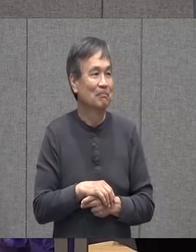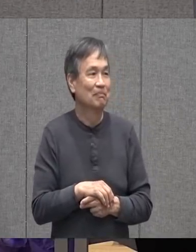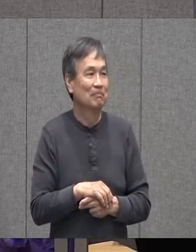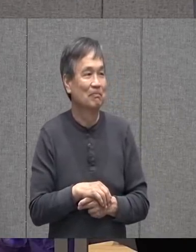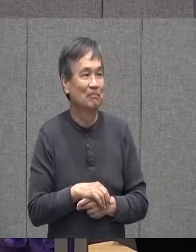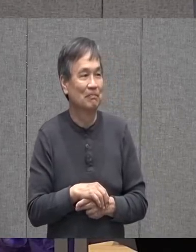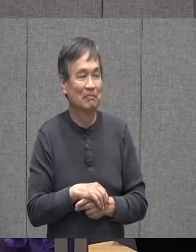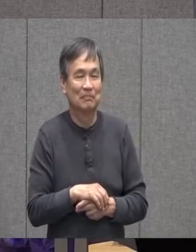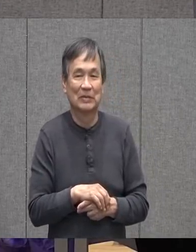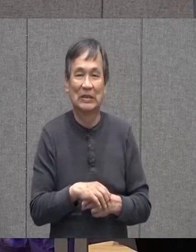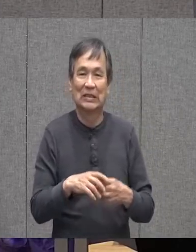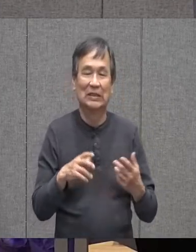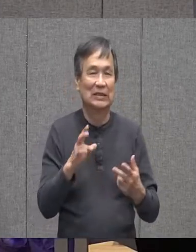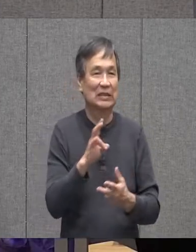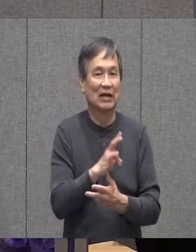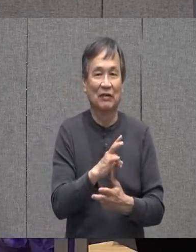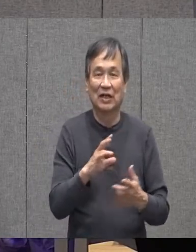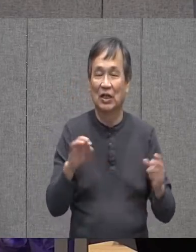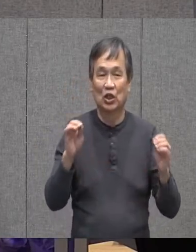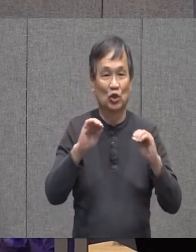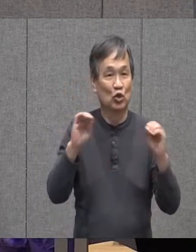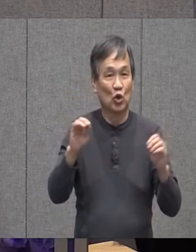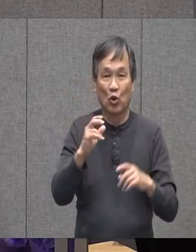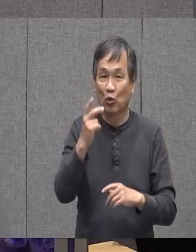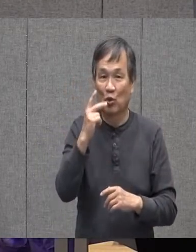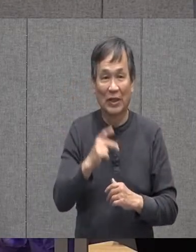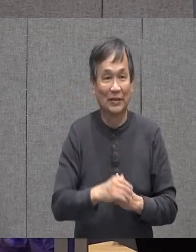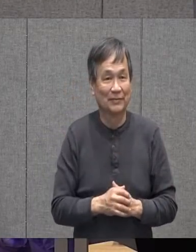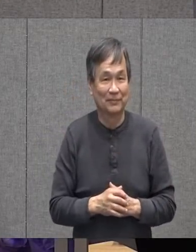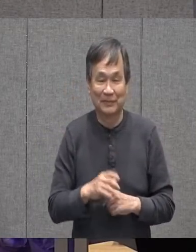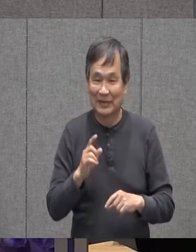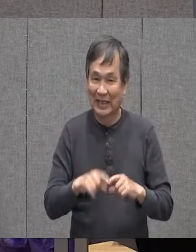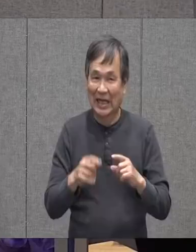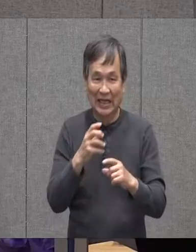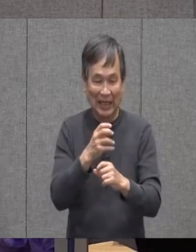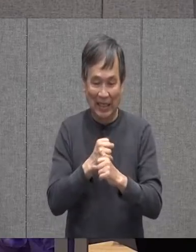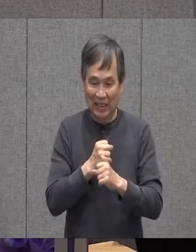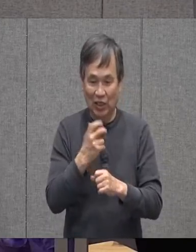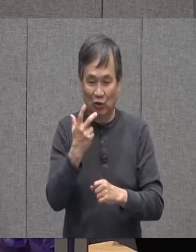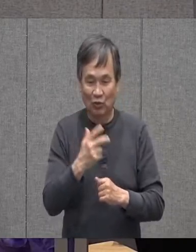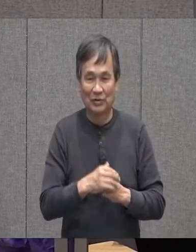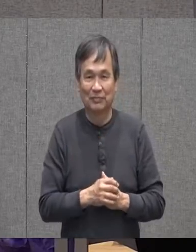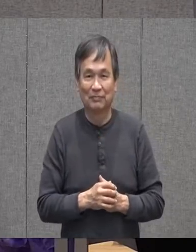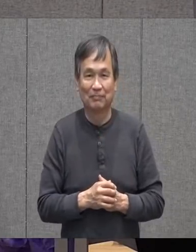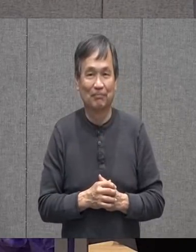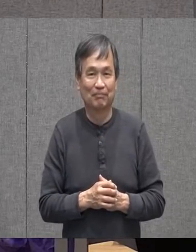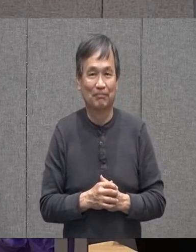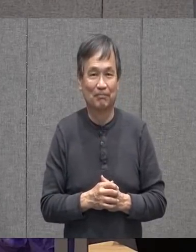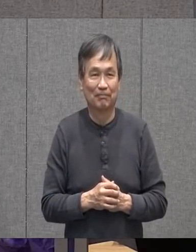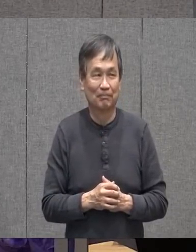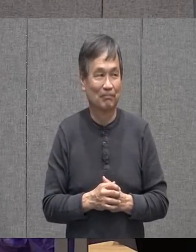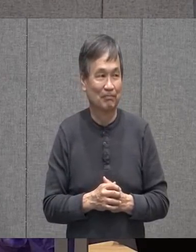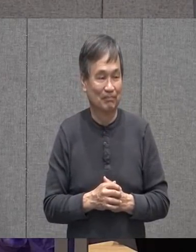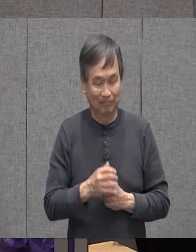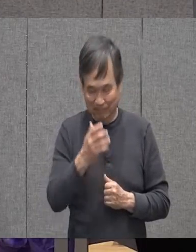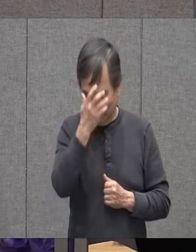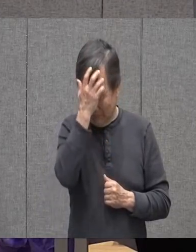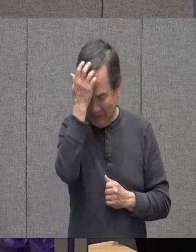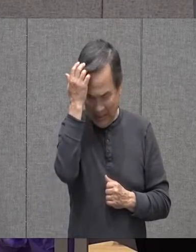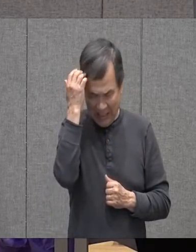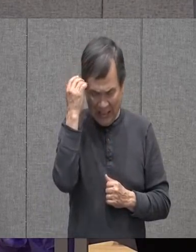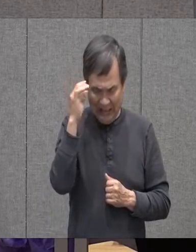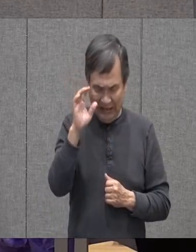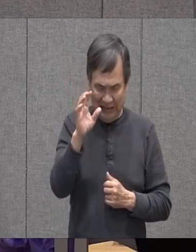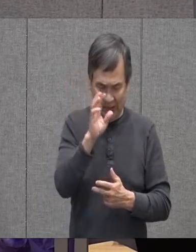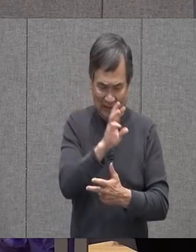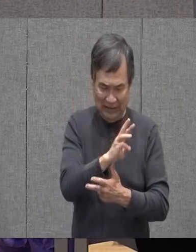Let's see, plus 6 would be 7. I don't think I have a solution to how to do that. I'm trying to think about it. So